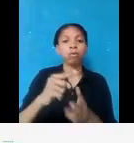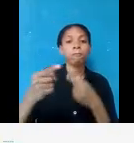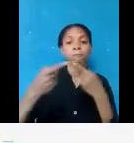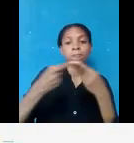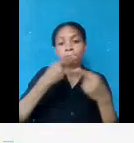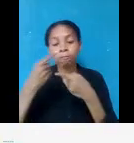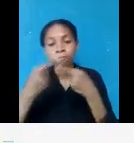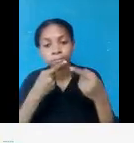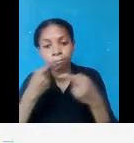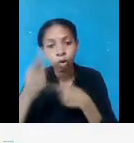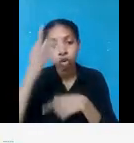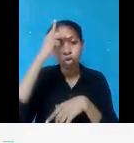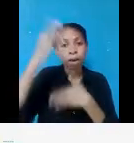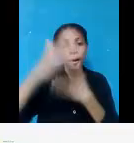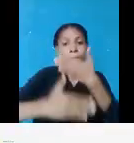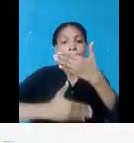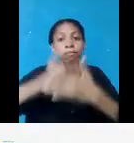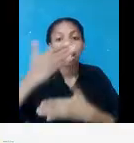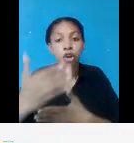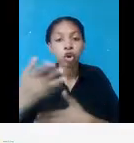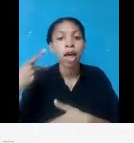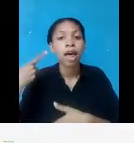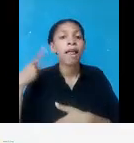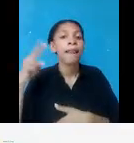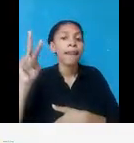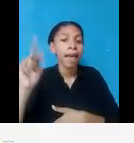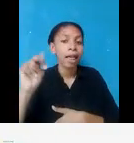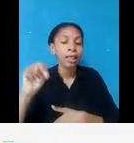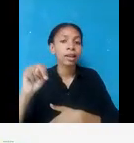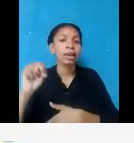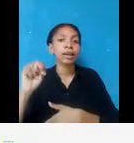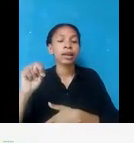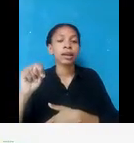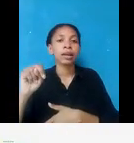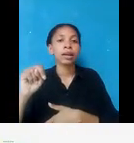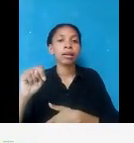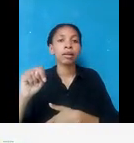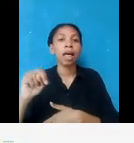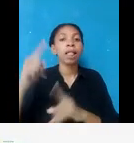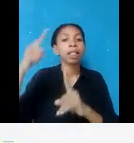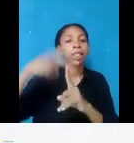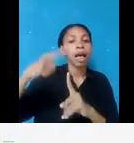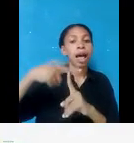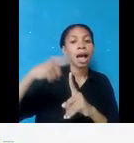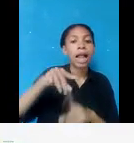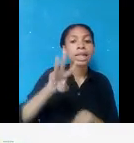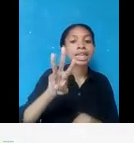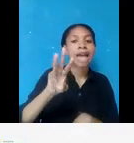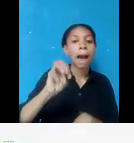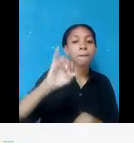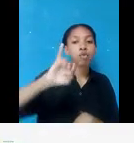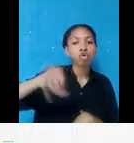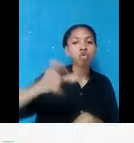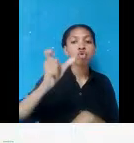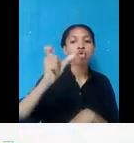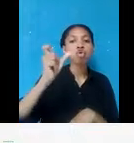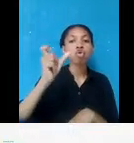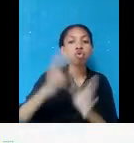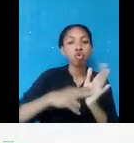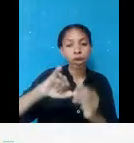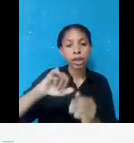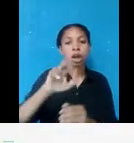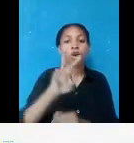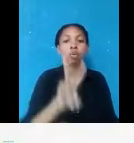on Wednesday, 30th of July 2025 from 7 until 9 p.m. Jakarta time.